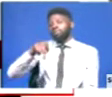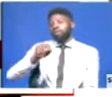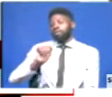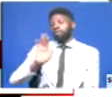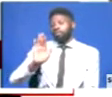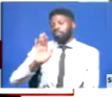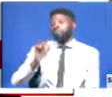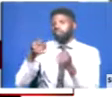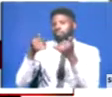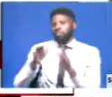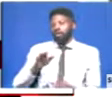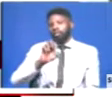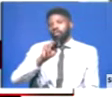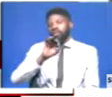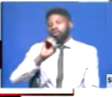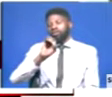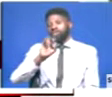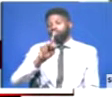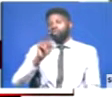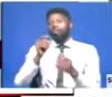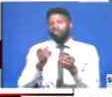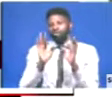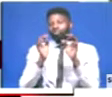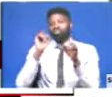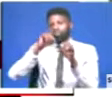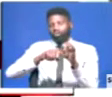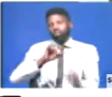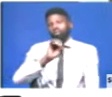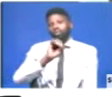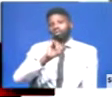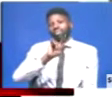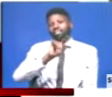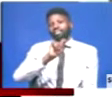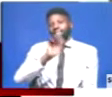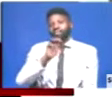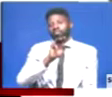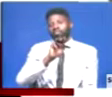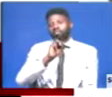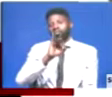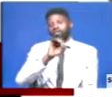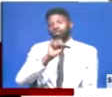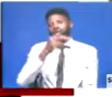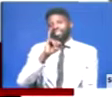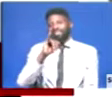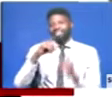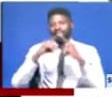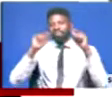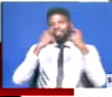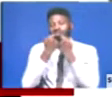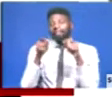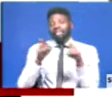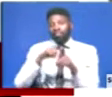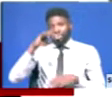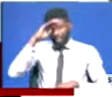Mogeni has officially joined Japanese volleyball side Oita Miyoshi. Meanwhile, reigning FKF Premier League champions Task FC have